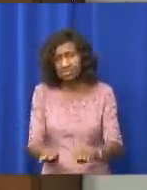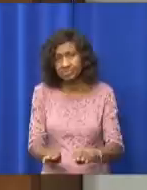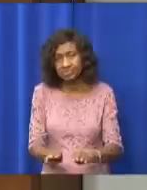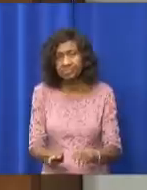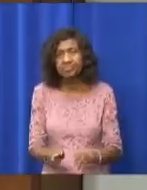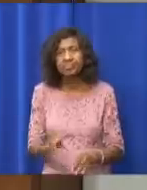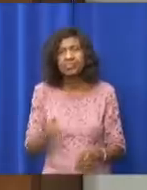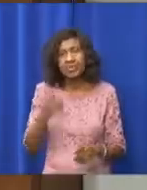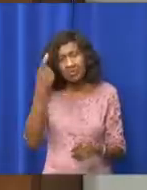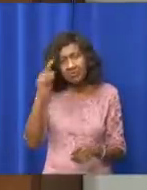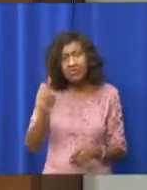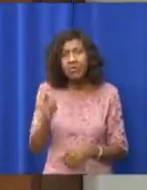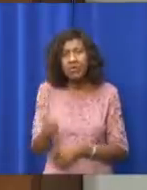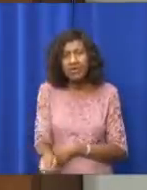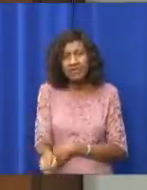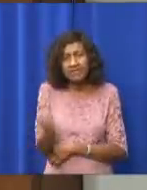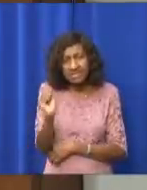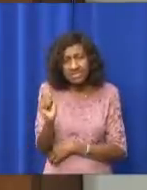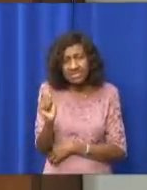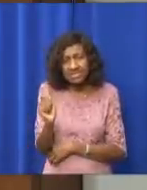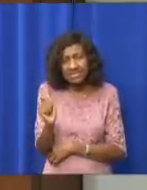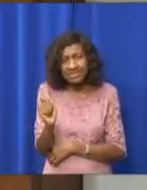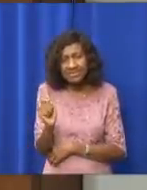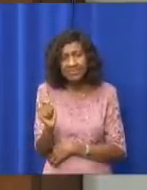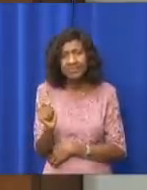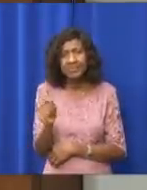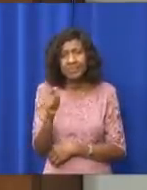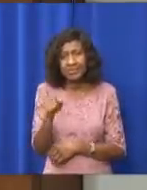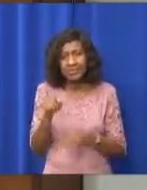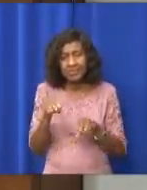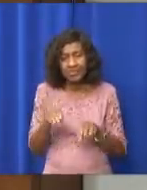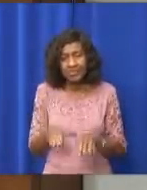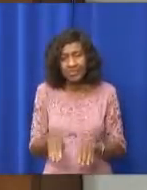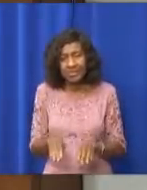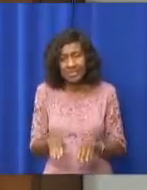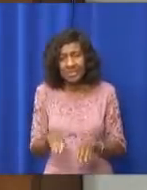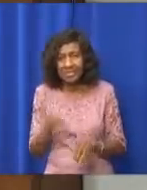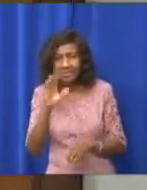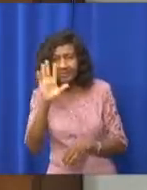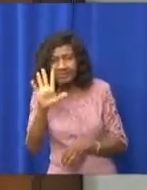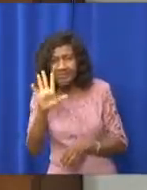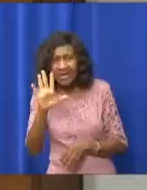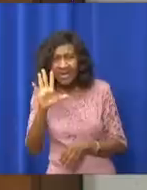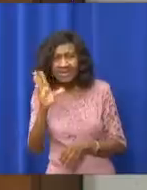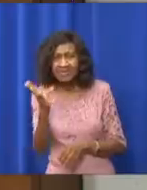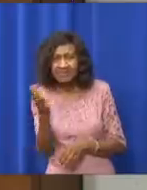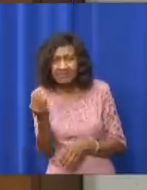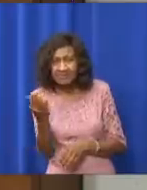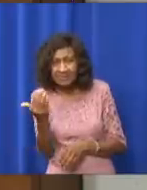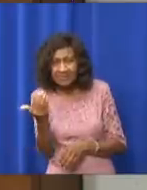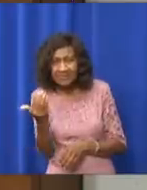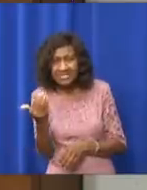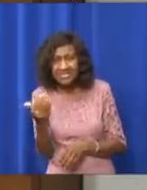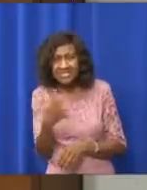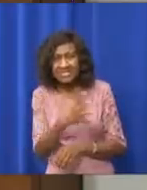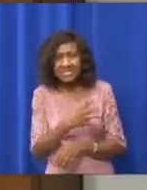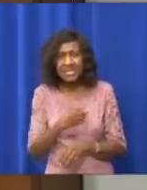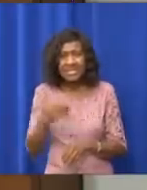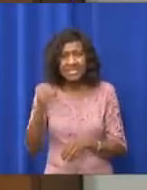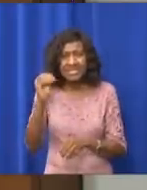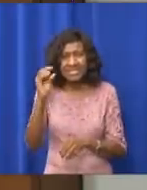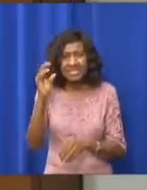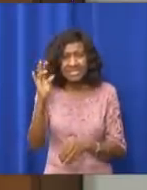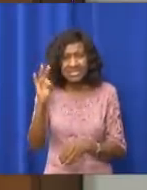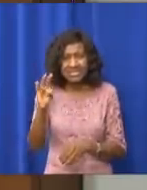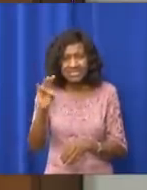the restriction on fishing by boat has been relaxed, which means that between the hours of 5:15 a.m. and 7 p.m. Monday